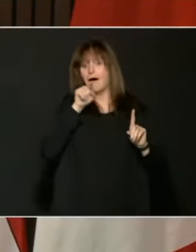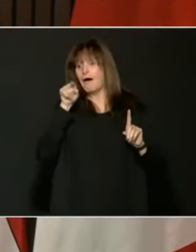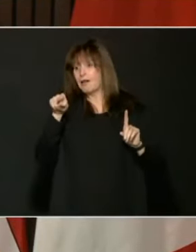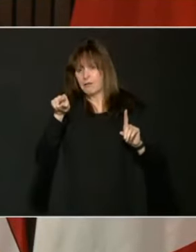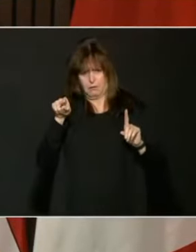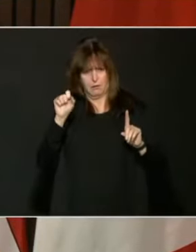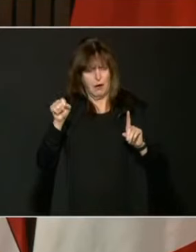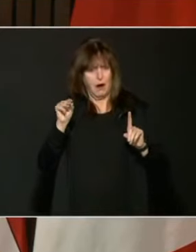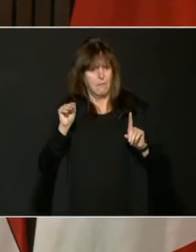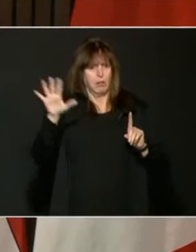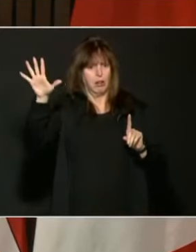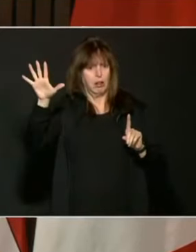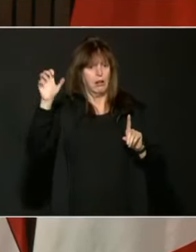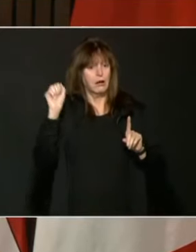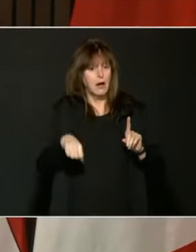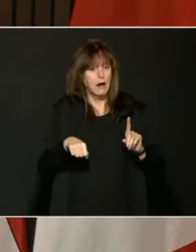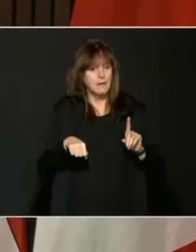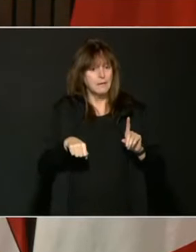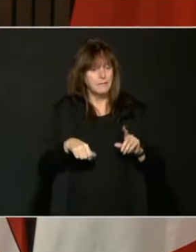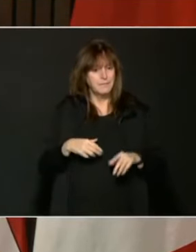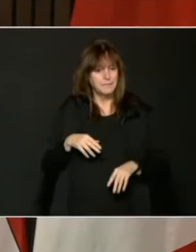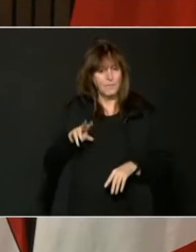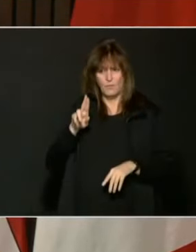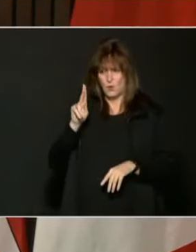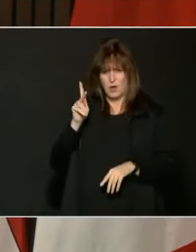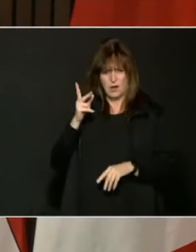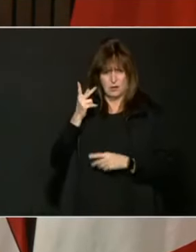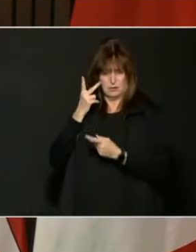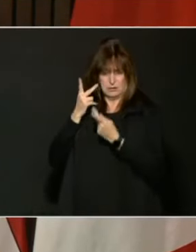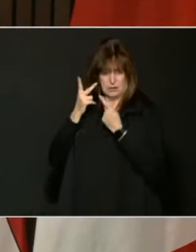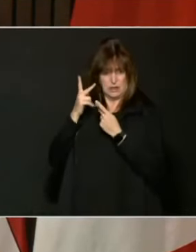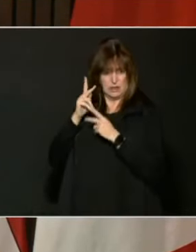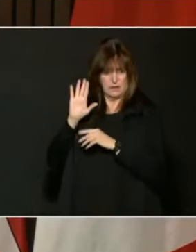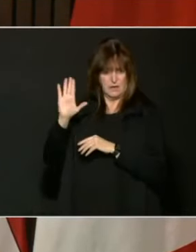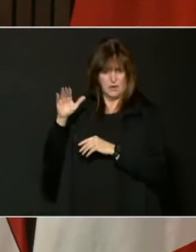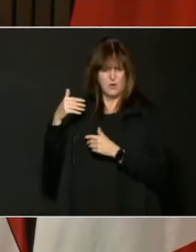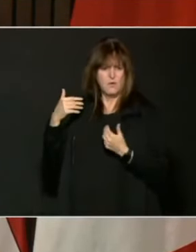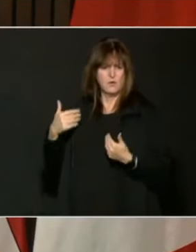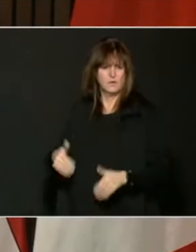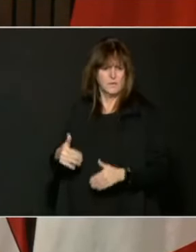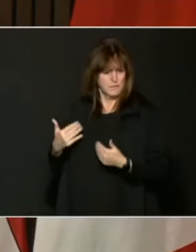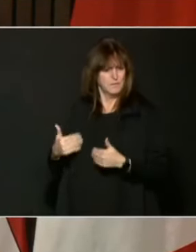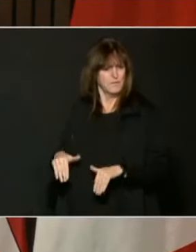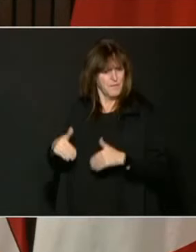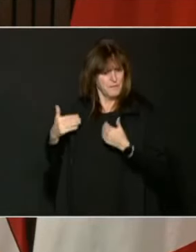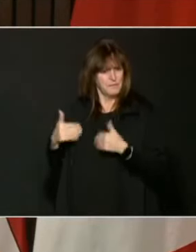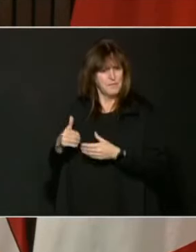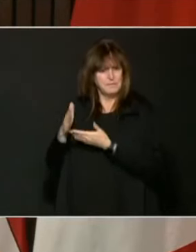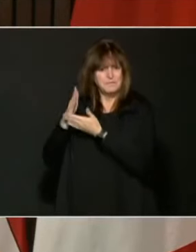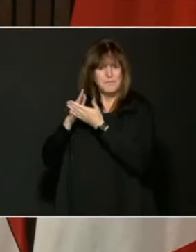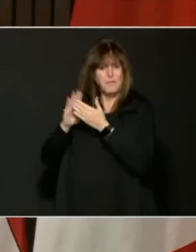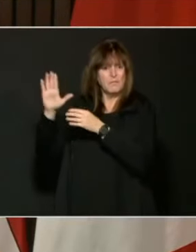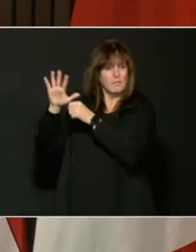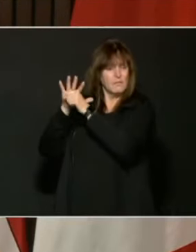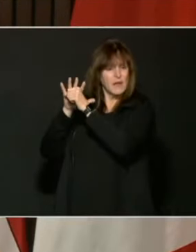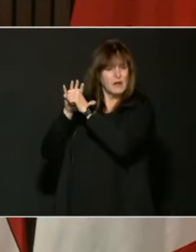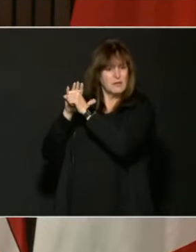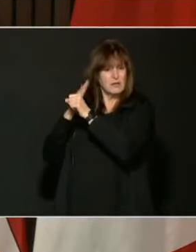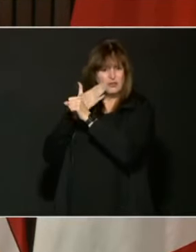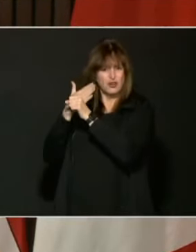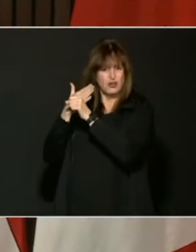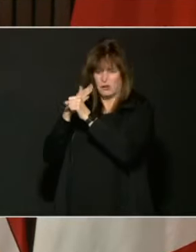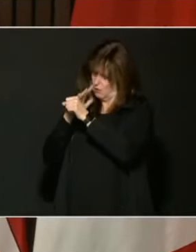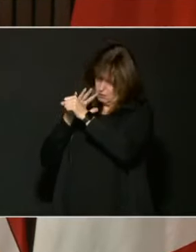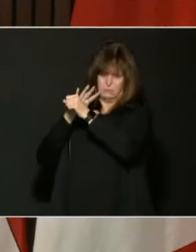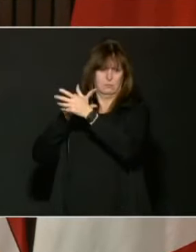that struggled with the new variants are any indication, any part of the province can go from a good situation to a bad situation in a matter of a few